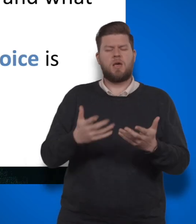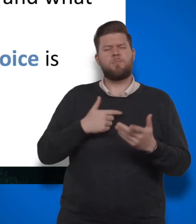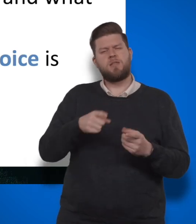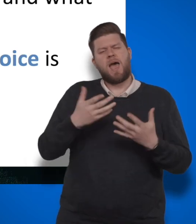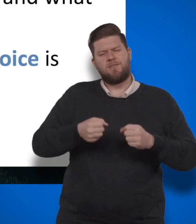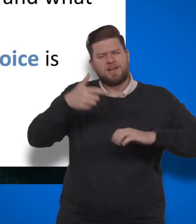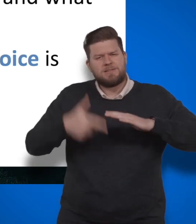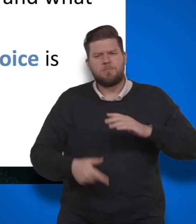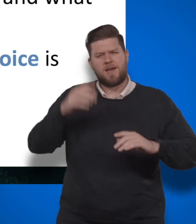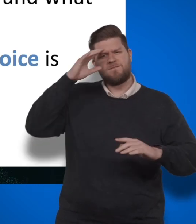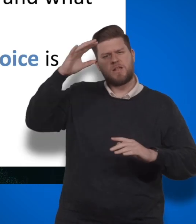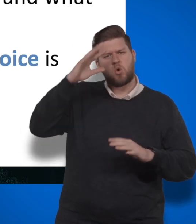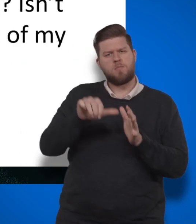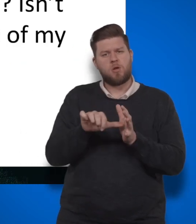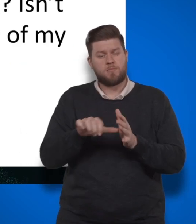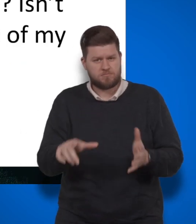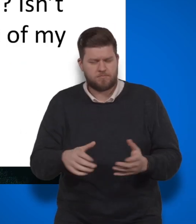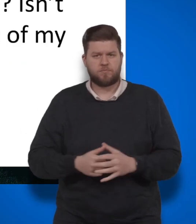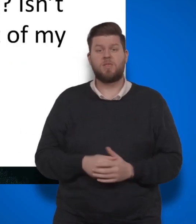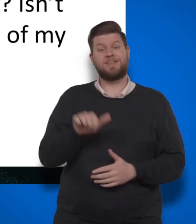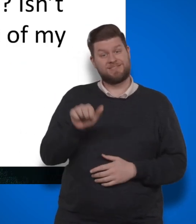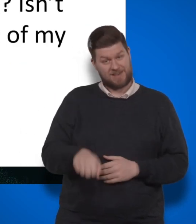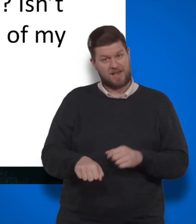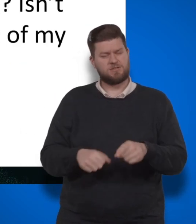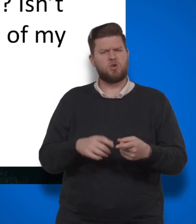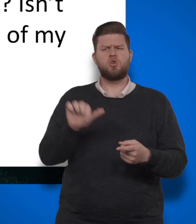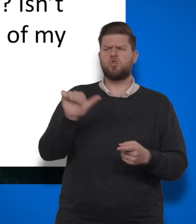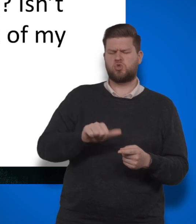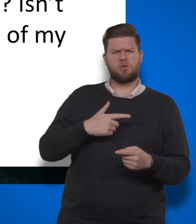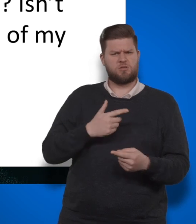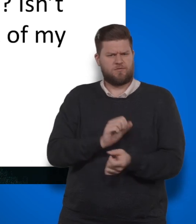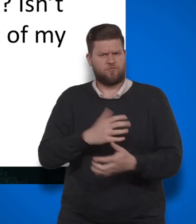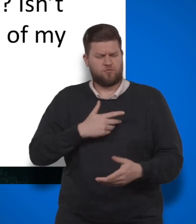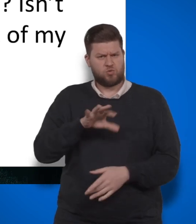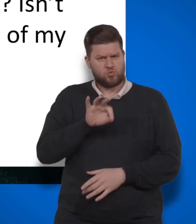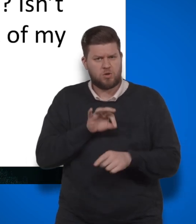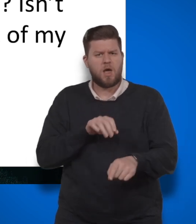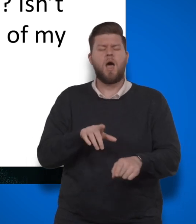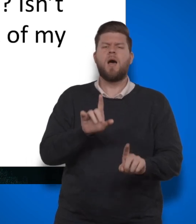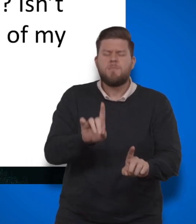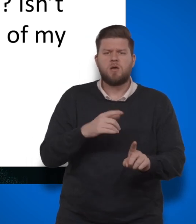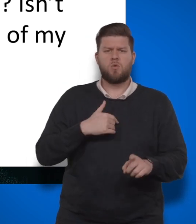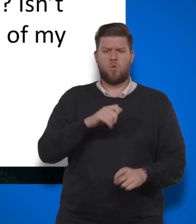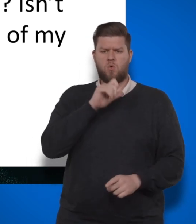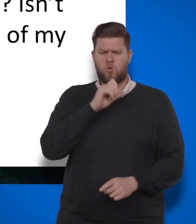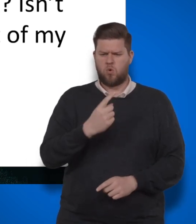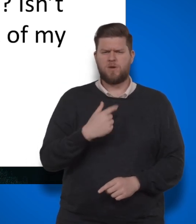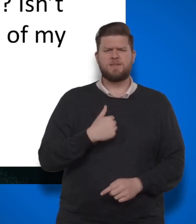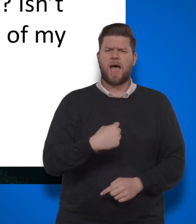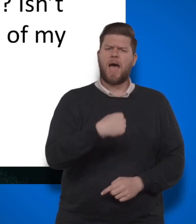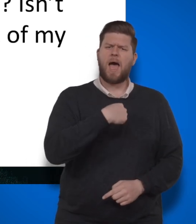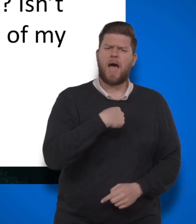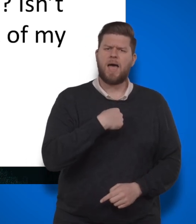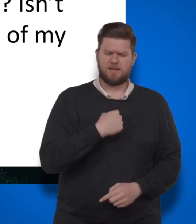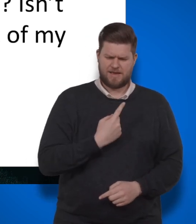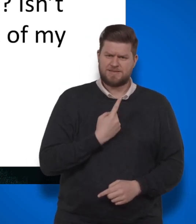Yes, I should be free to choose, but hang on a minute, who is the I, the self,